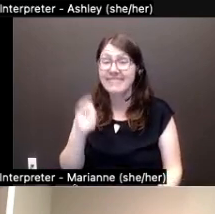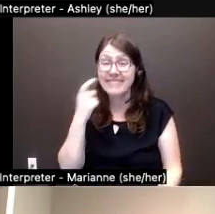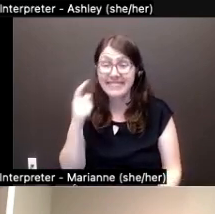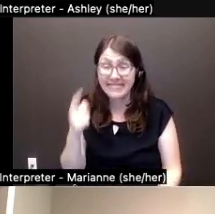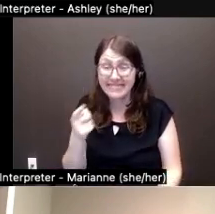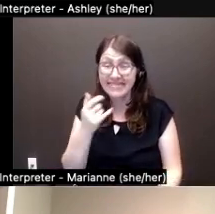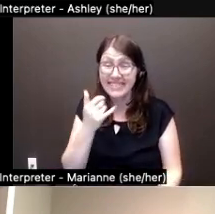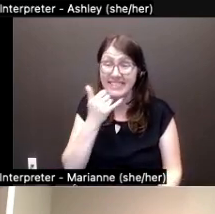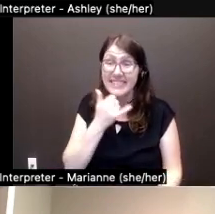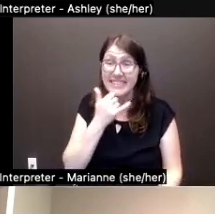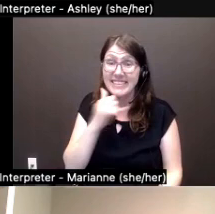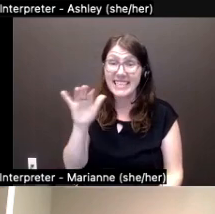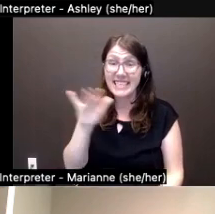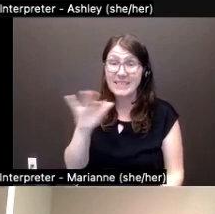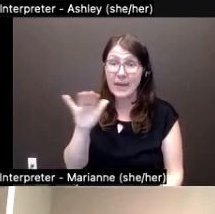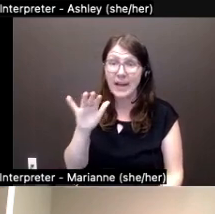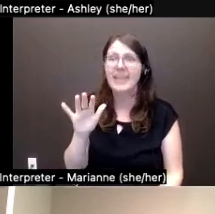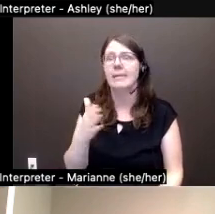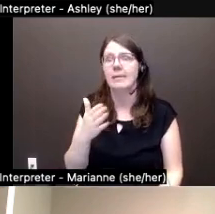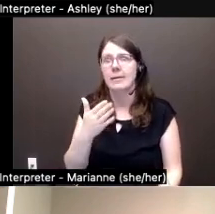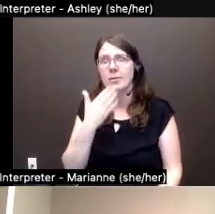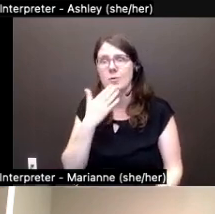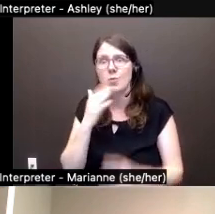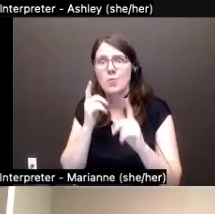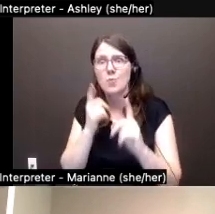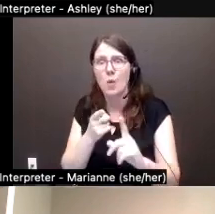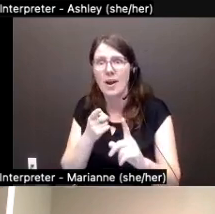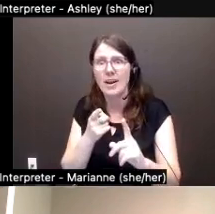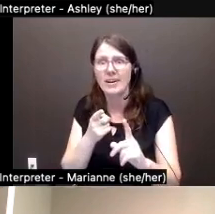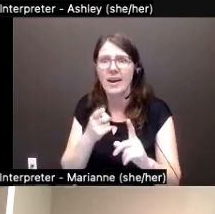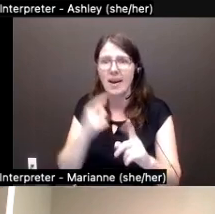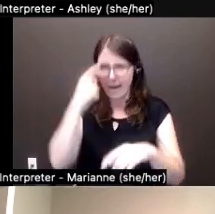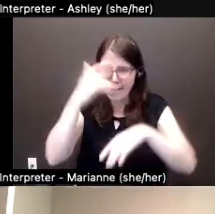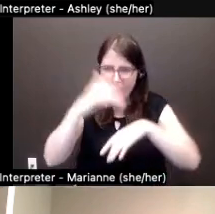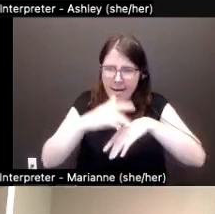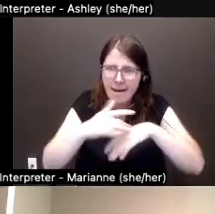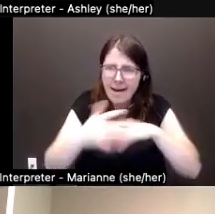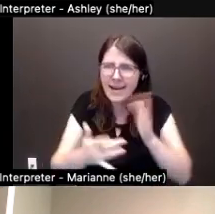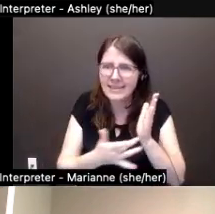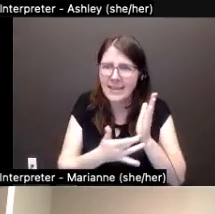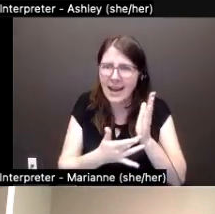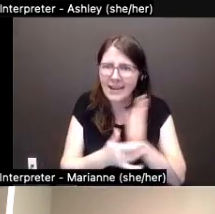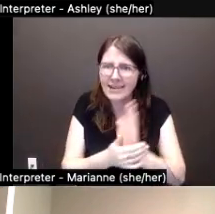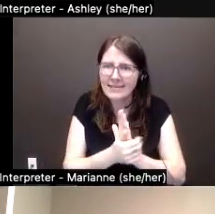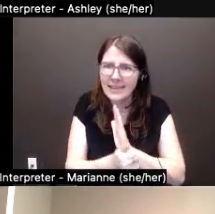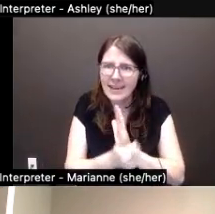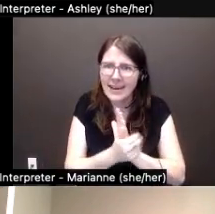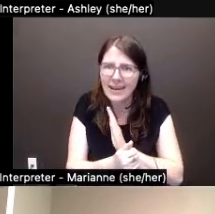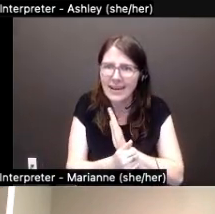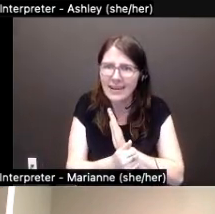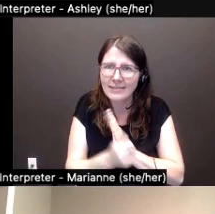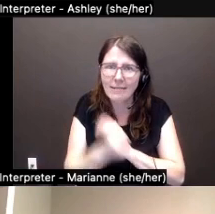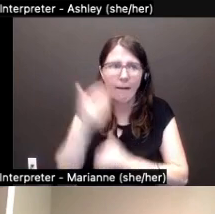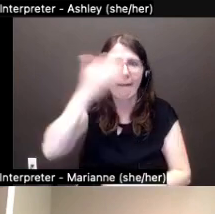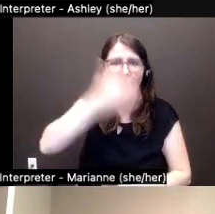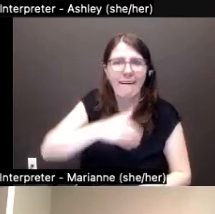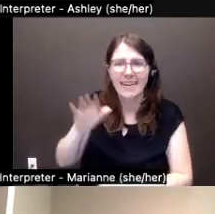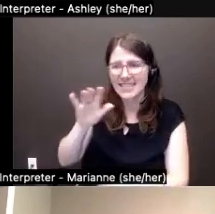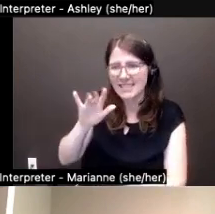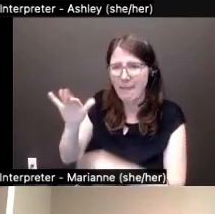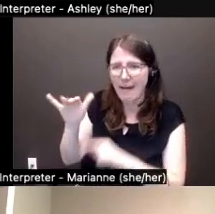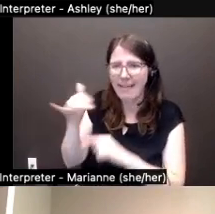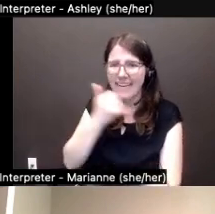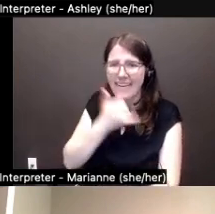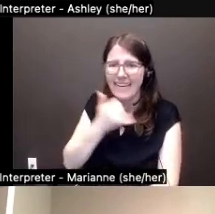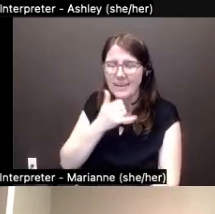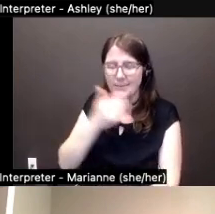technology, we forget those other pieces, right, that are there for all the editing of all the work that we do. Anyway,